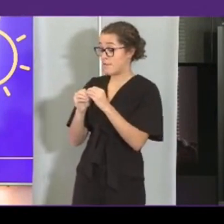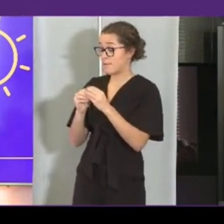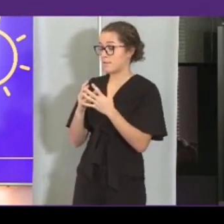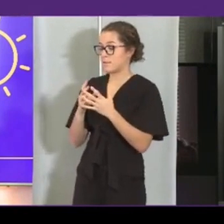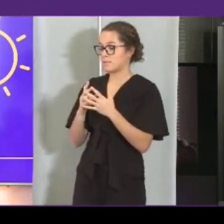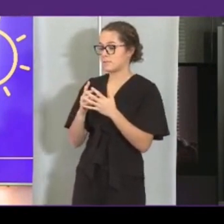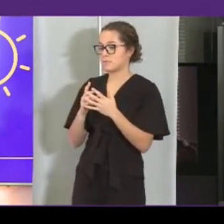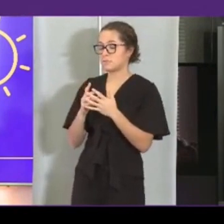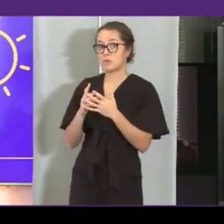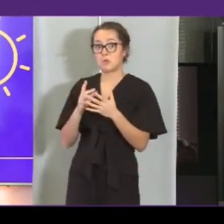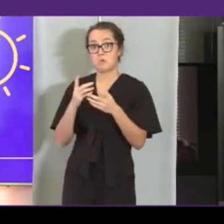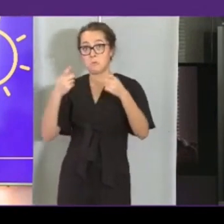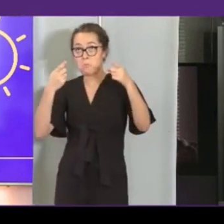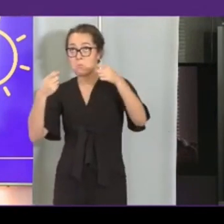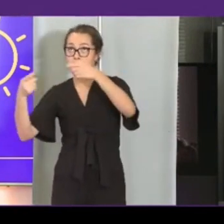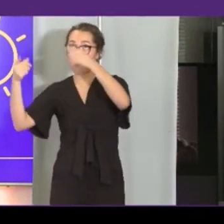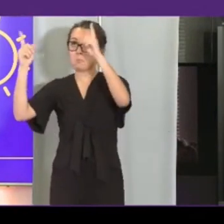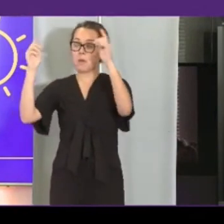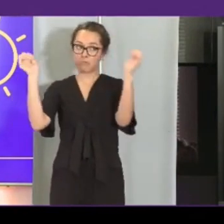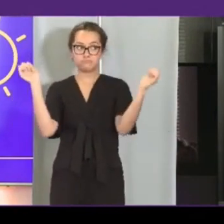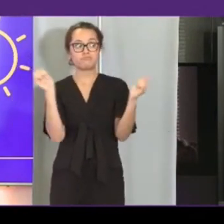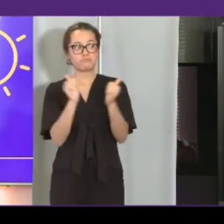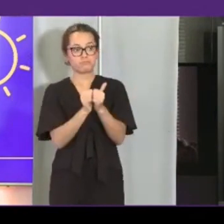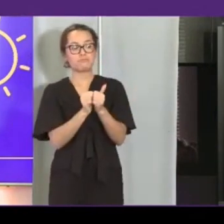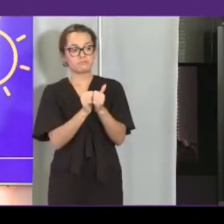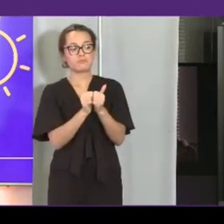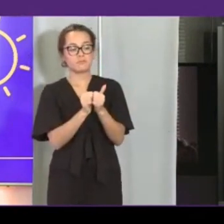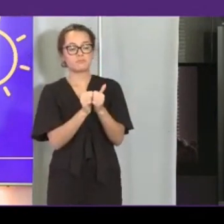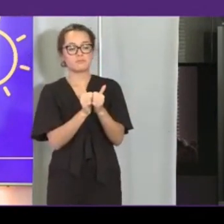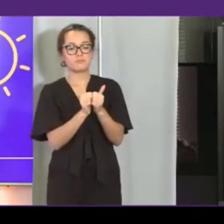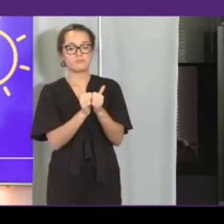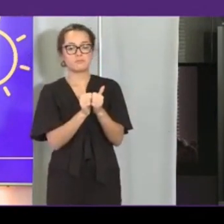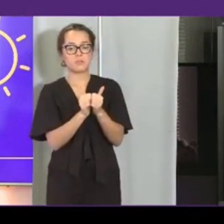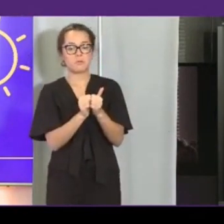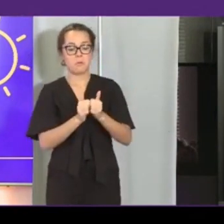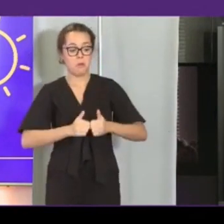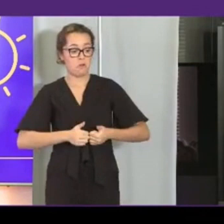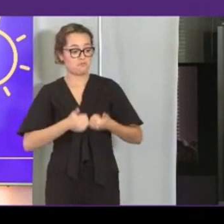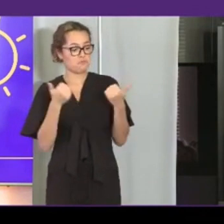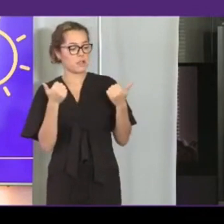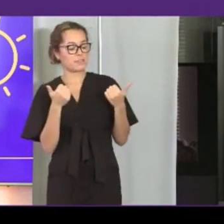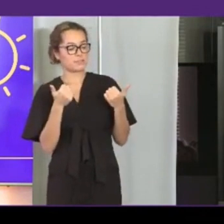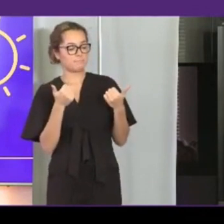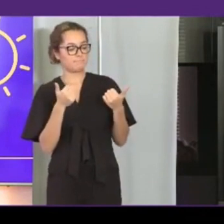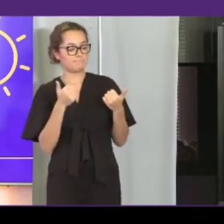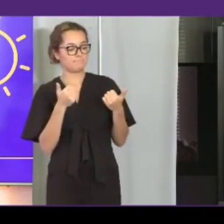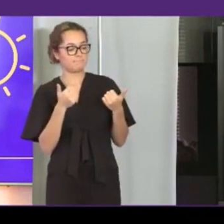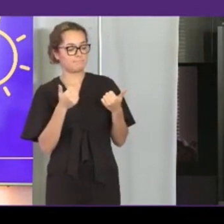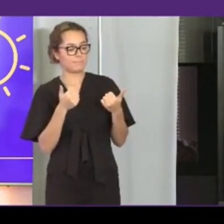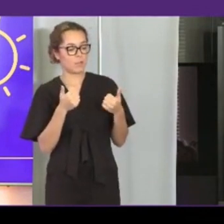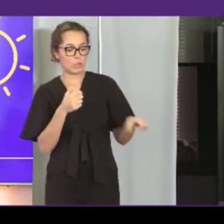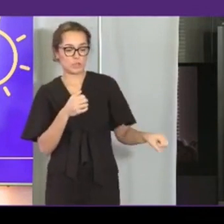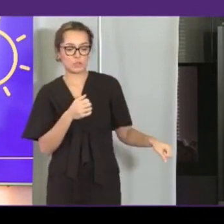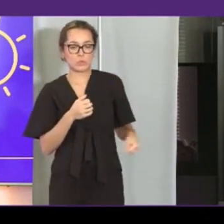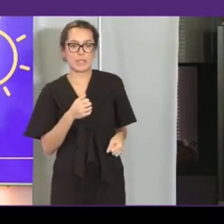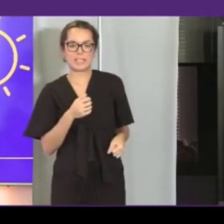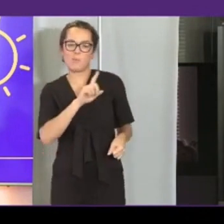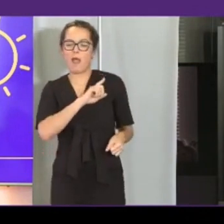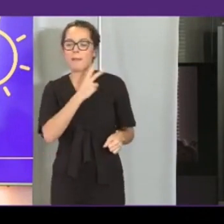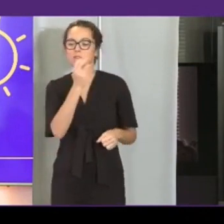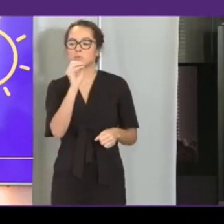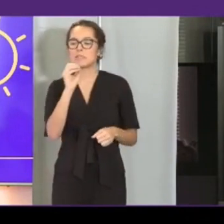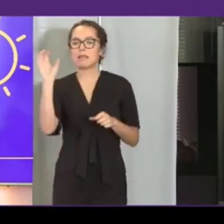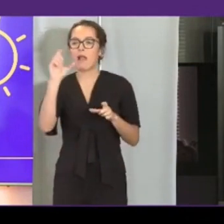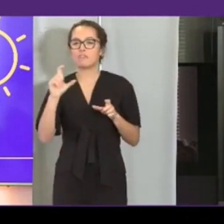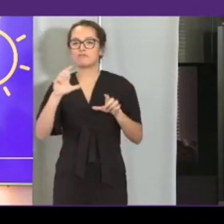senior management approval, and what we did is we packed up our suitcases, and because we operate in over 20 countries within Europe, we took